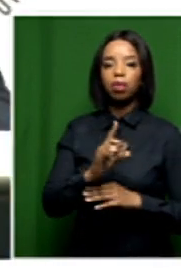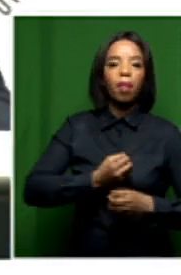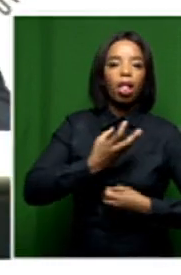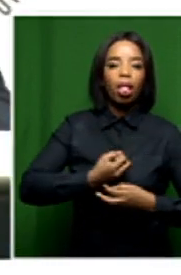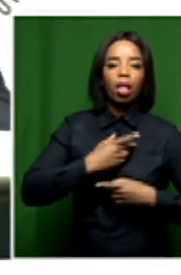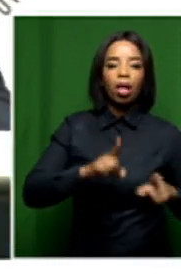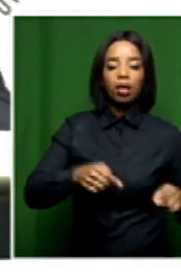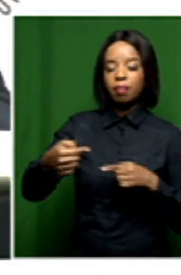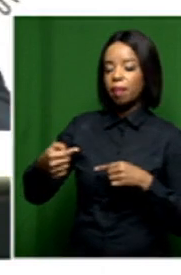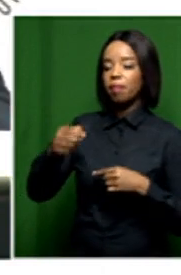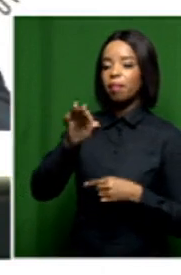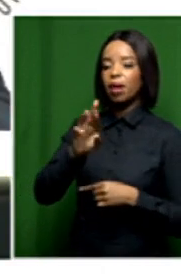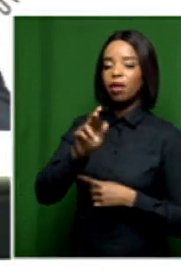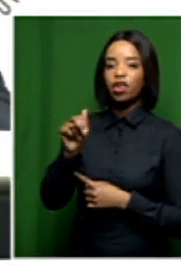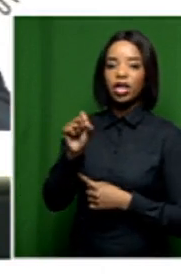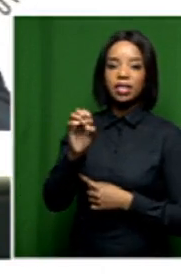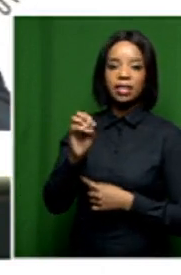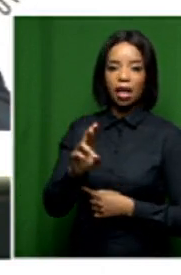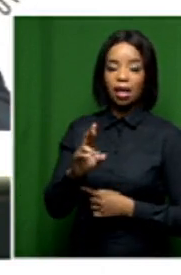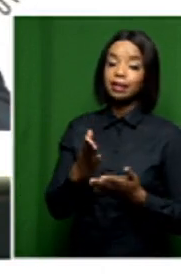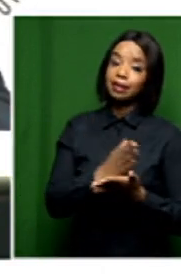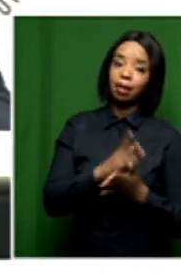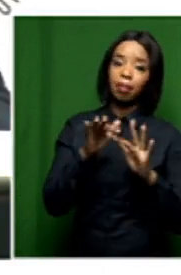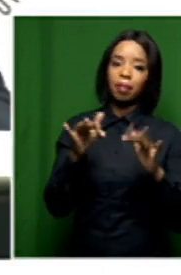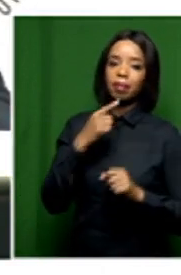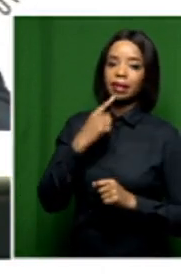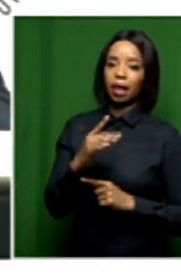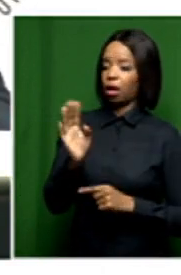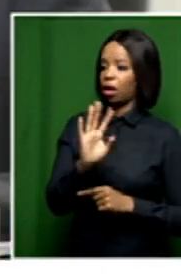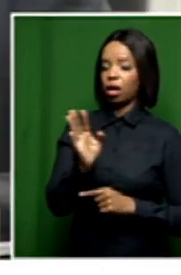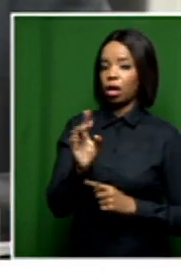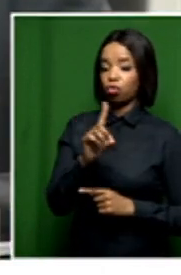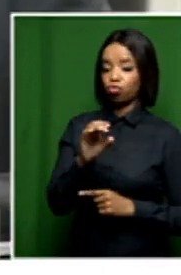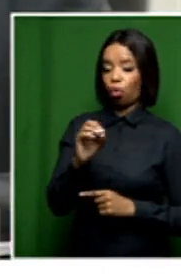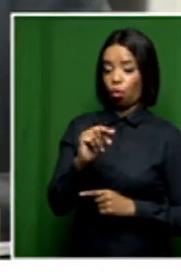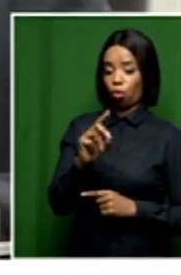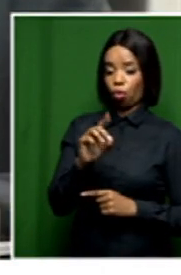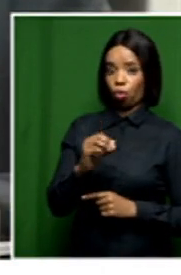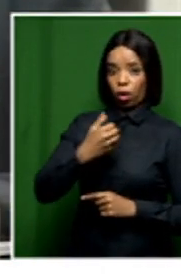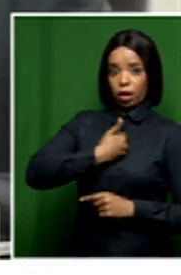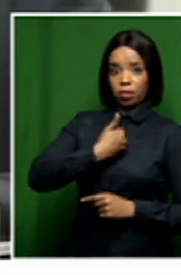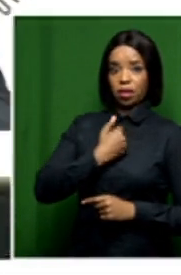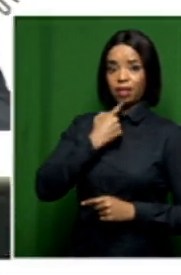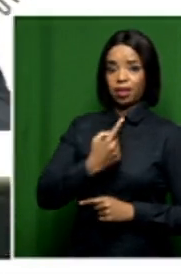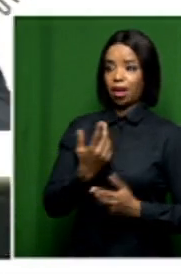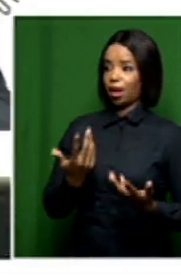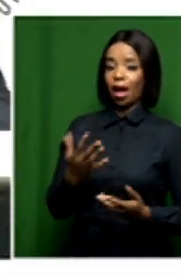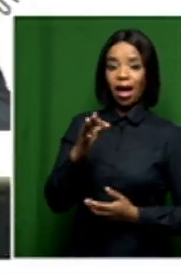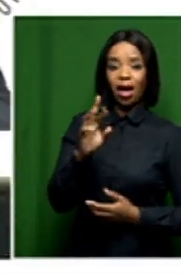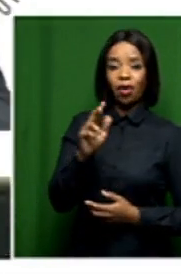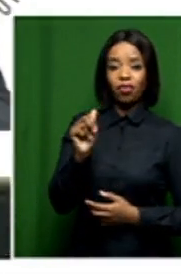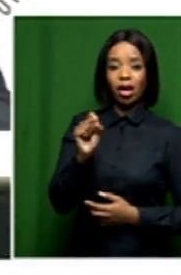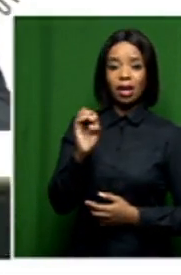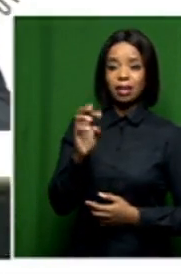others who will say, like Zondo himself said, that there's been no explanation why Fraser did not submit